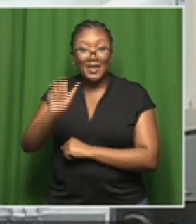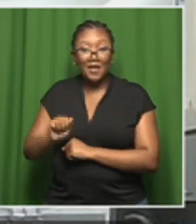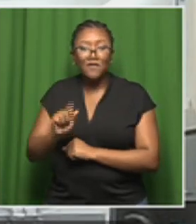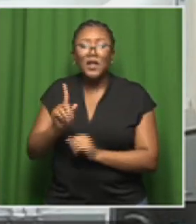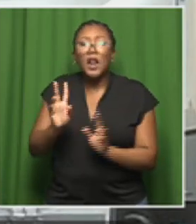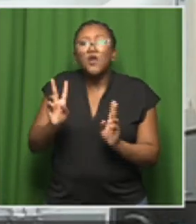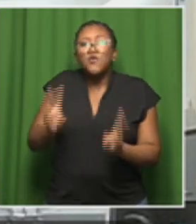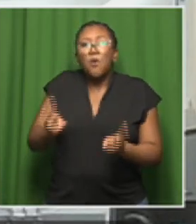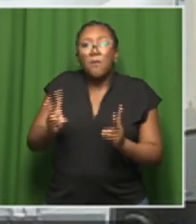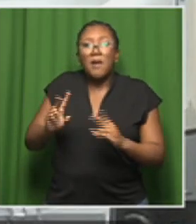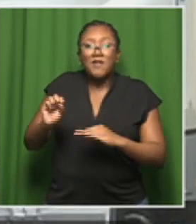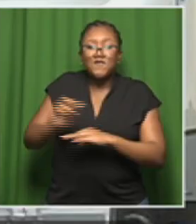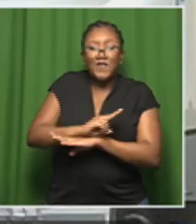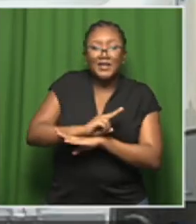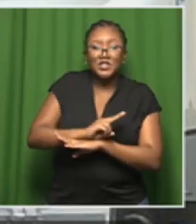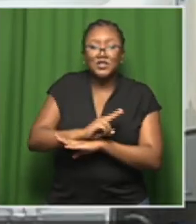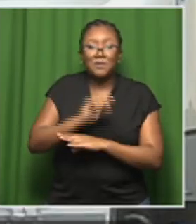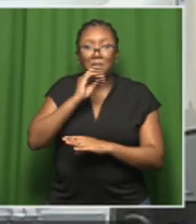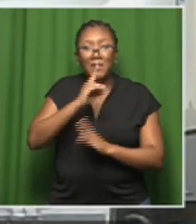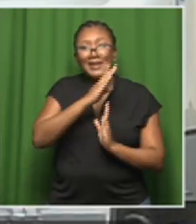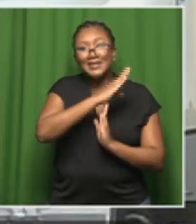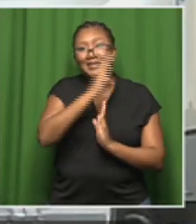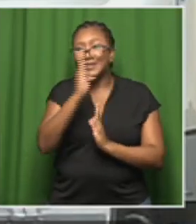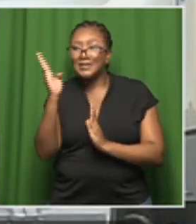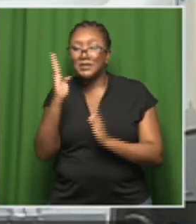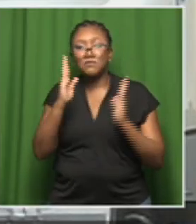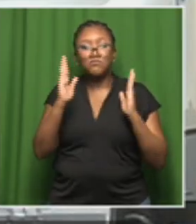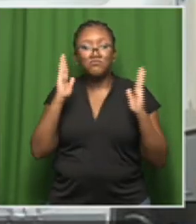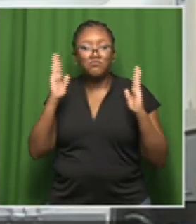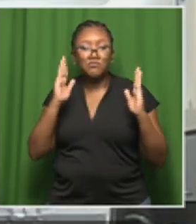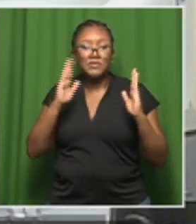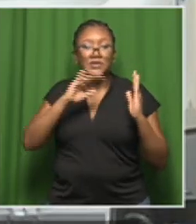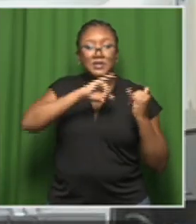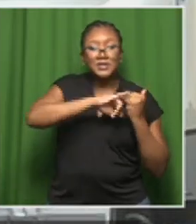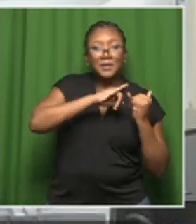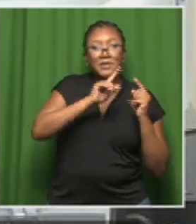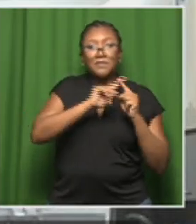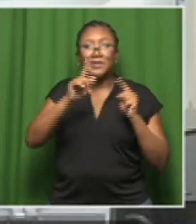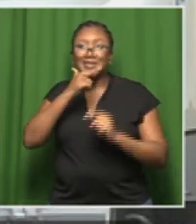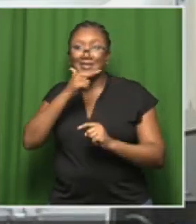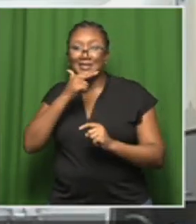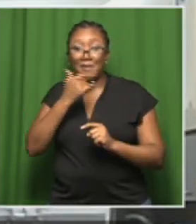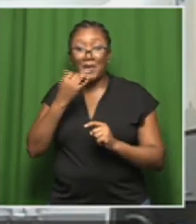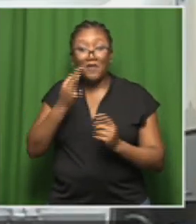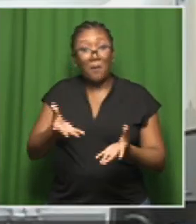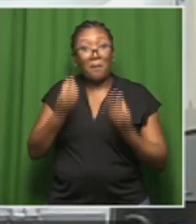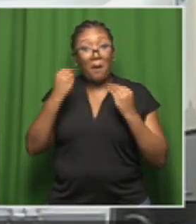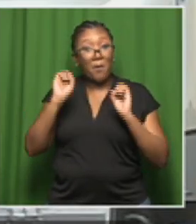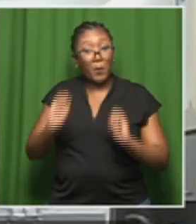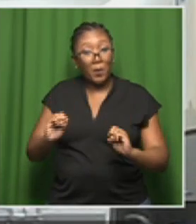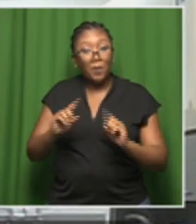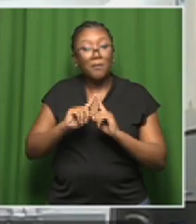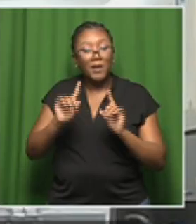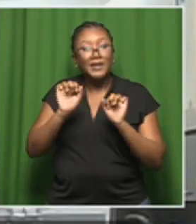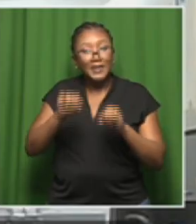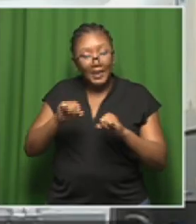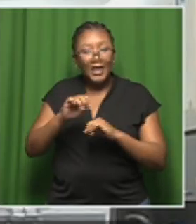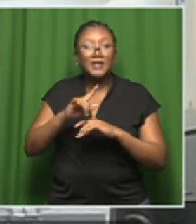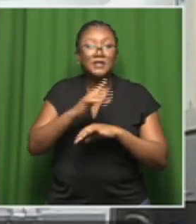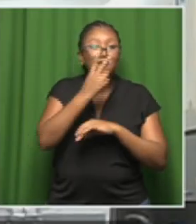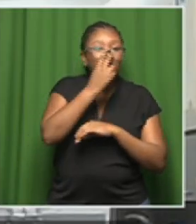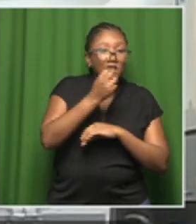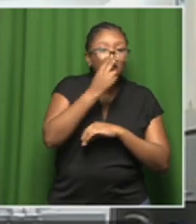infection. Every season, people who have not been exposed to rubella get rubella infection, and then they become